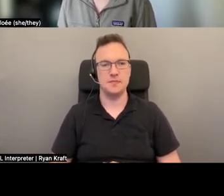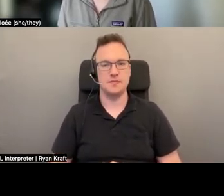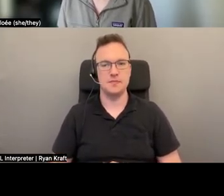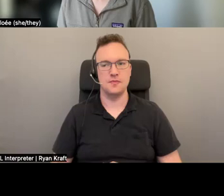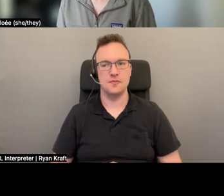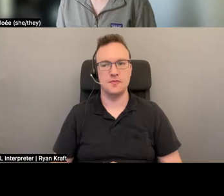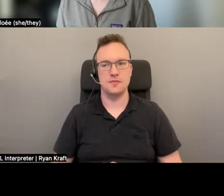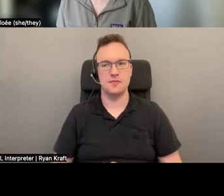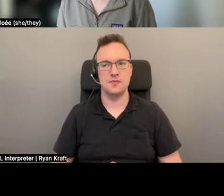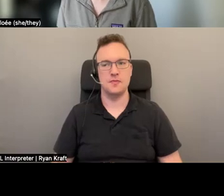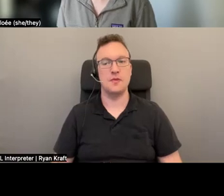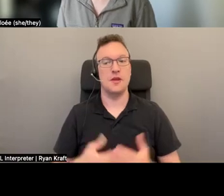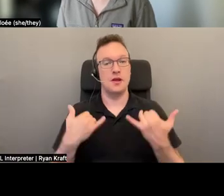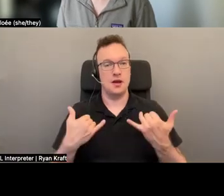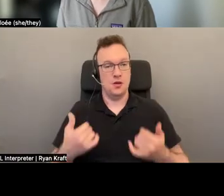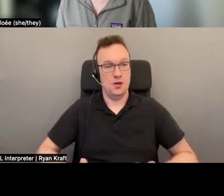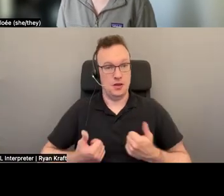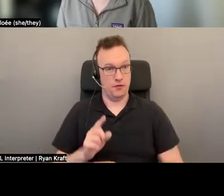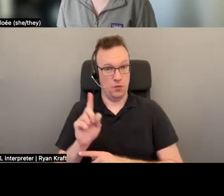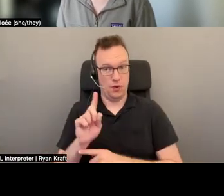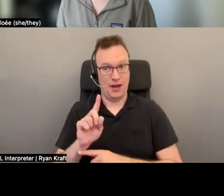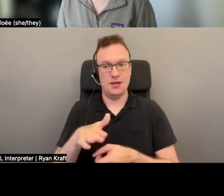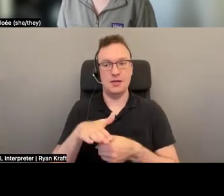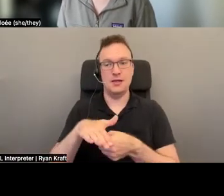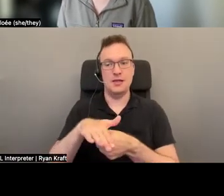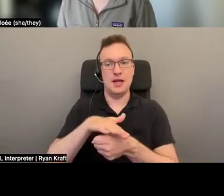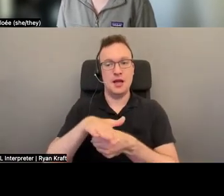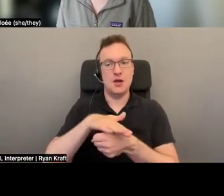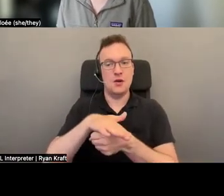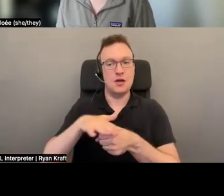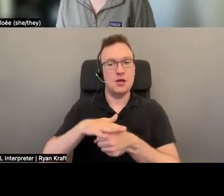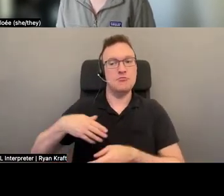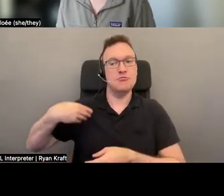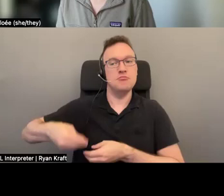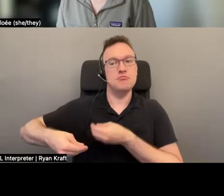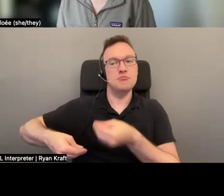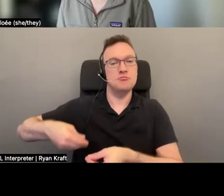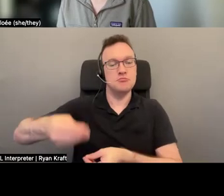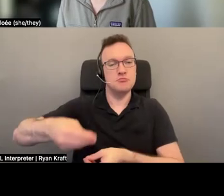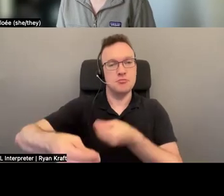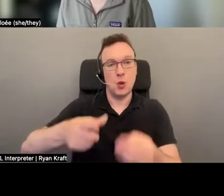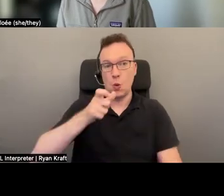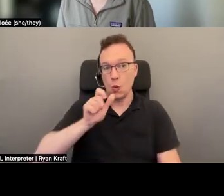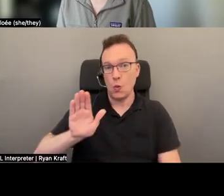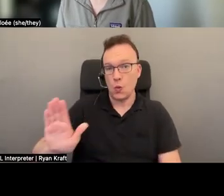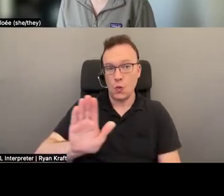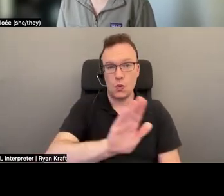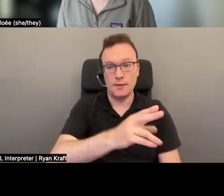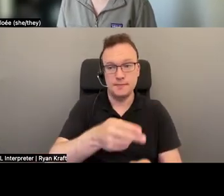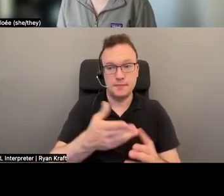I currently reside on the traditional